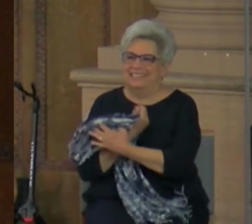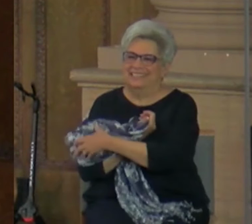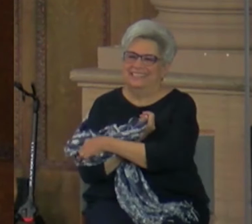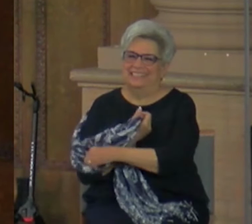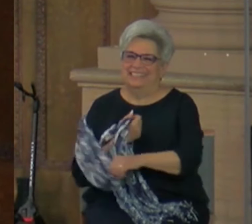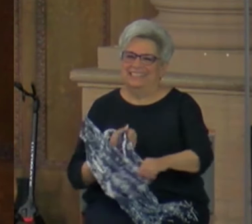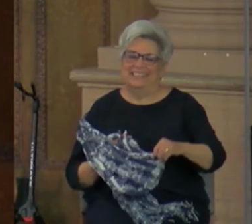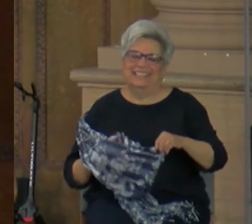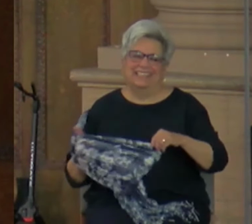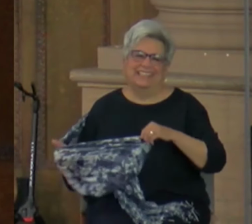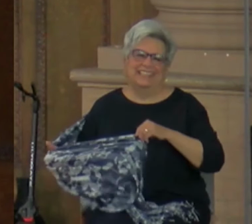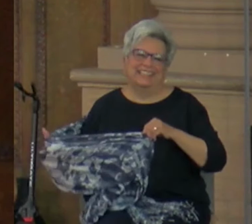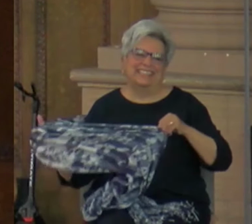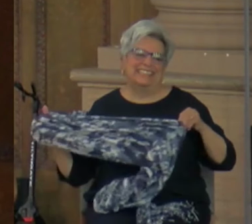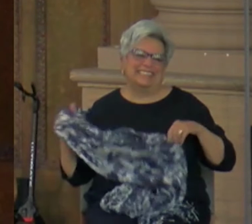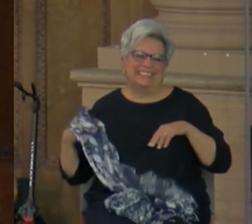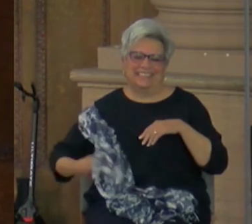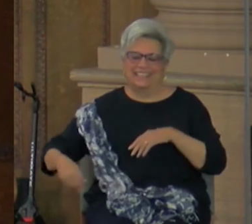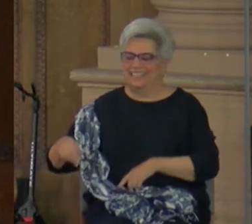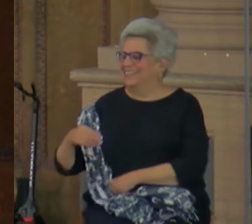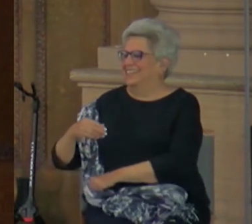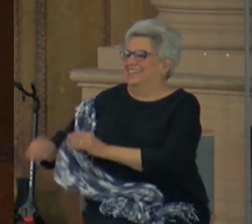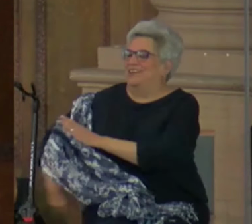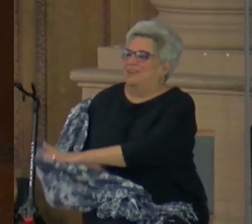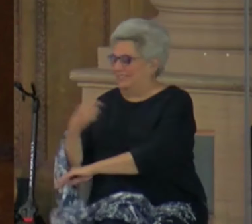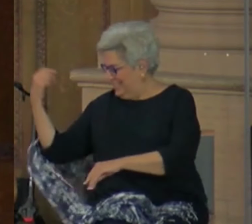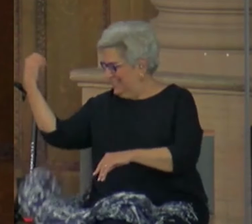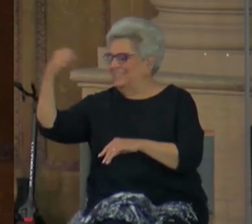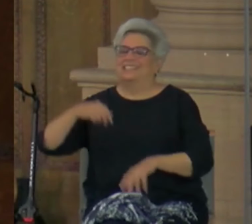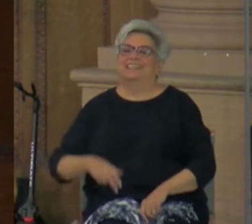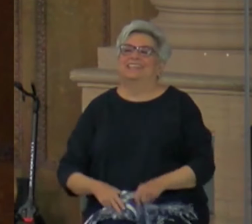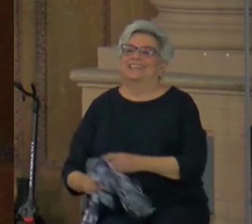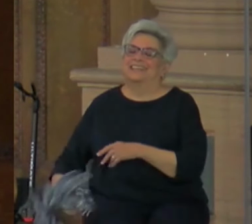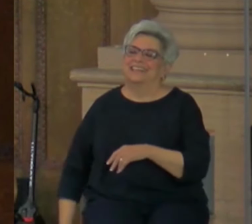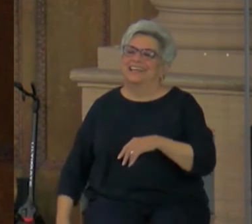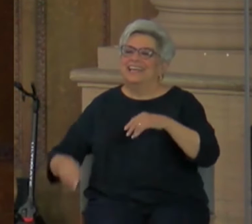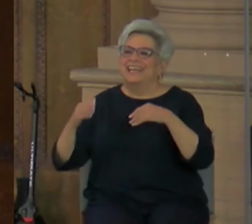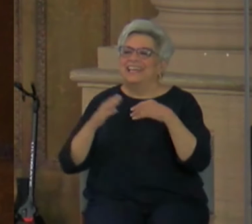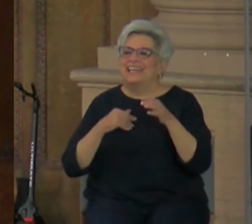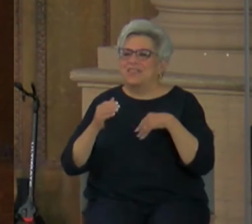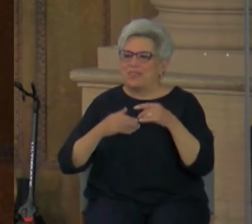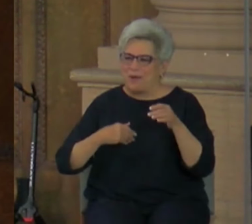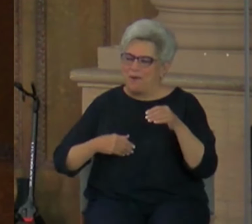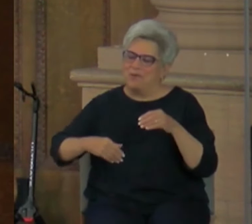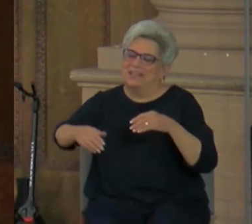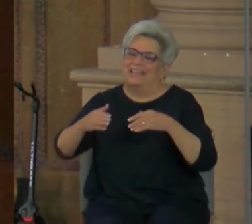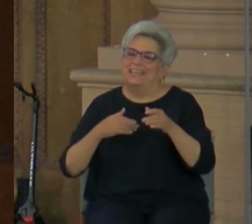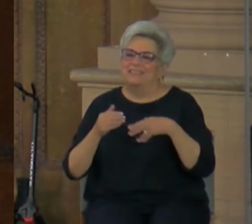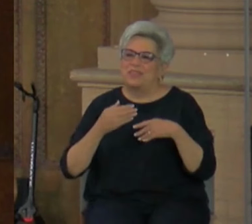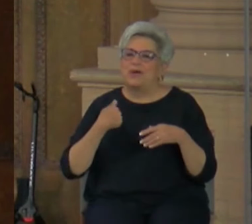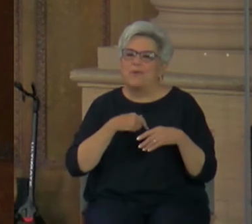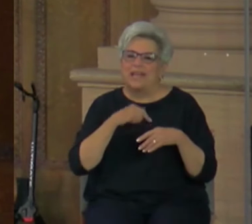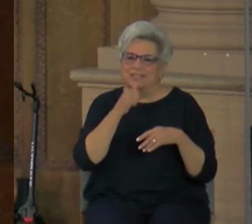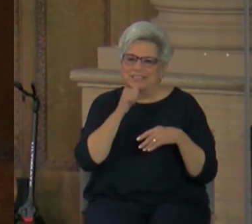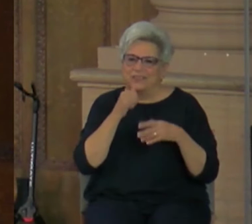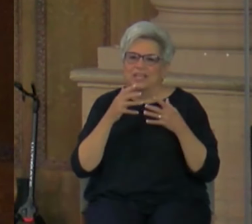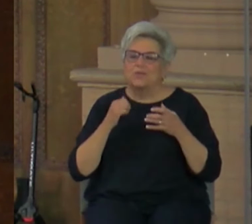said to him or prayed to him or thought about him as we went through our trials. He wants us to keep